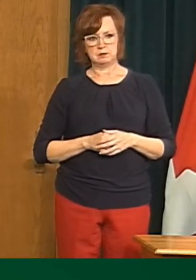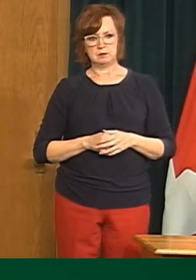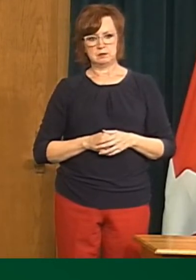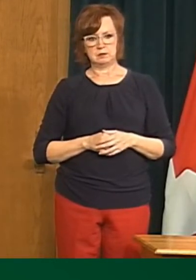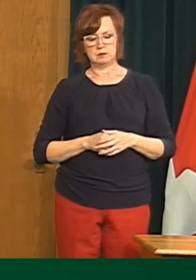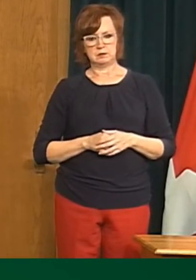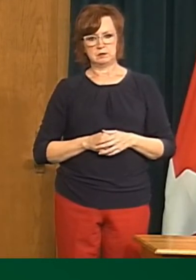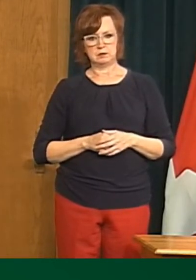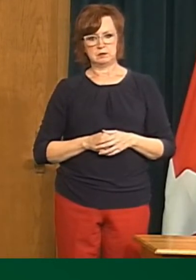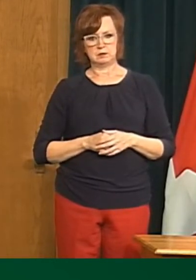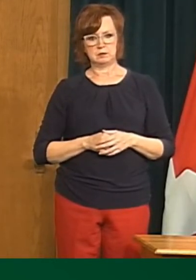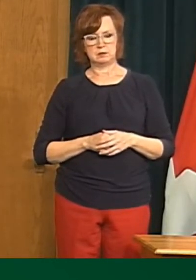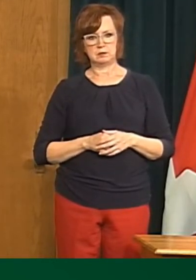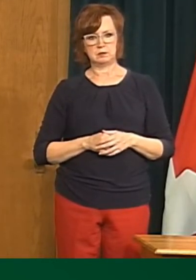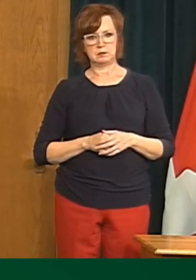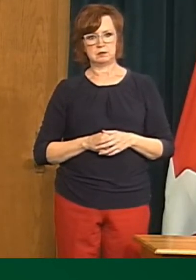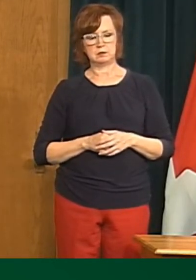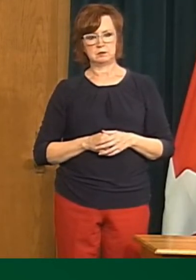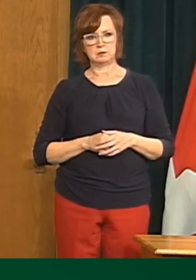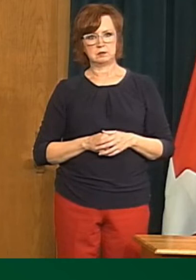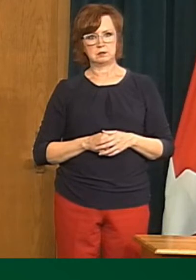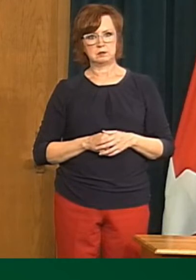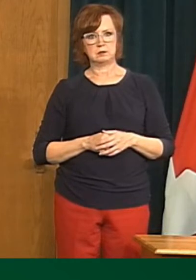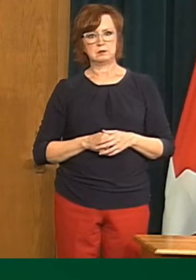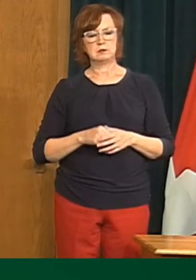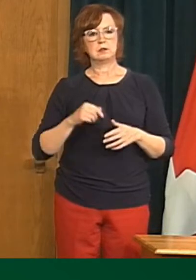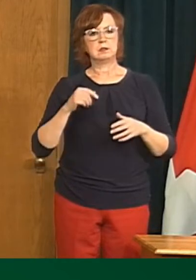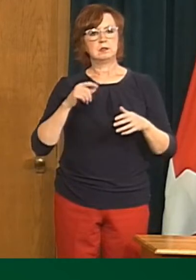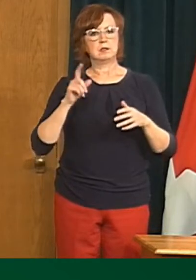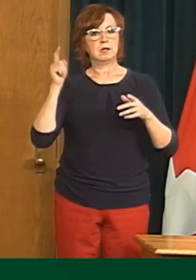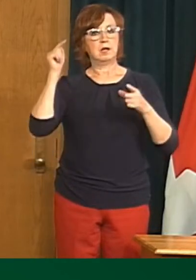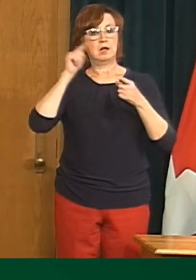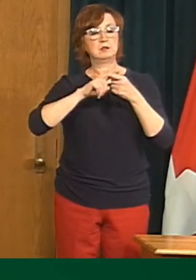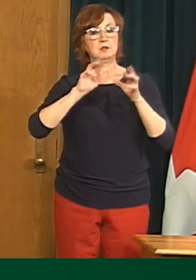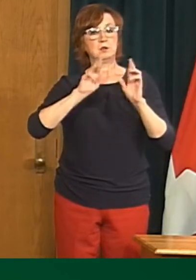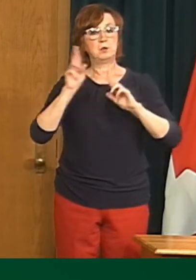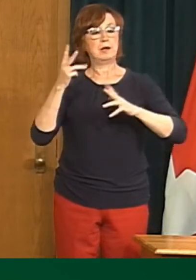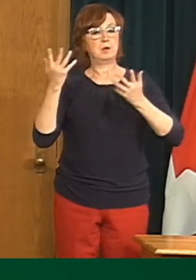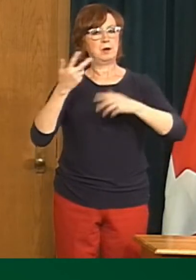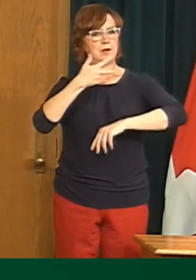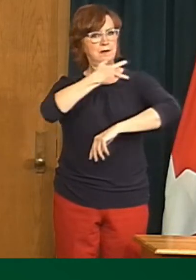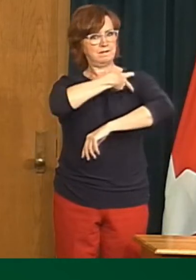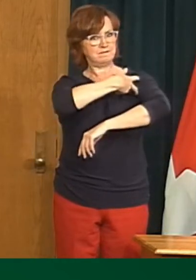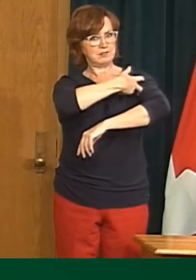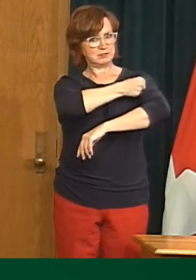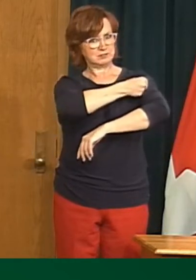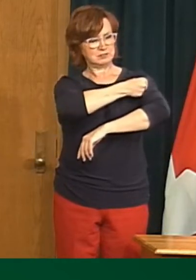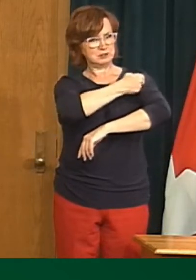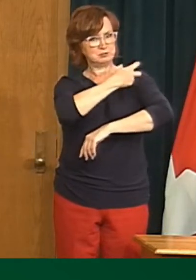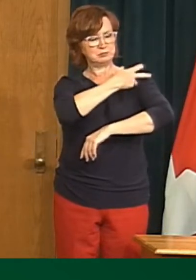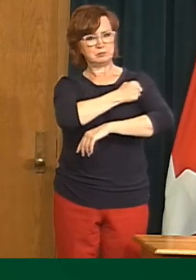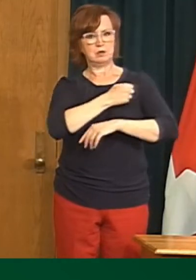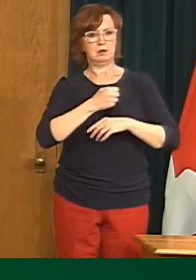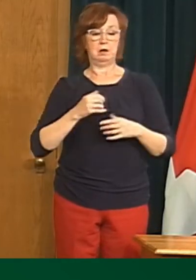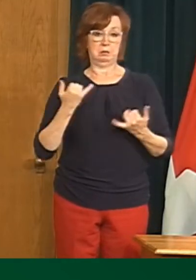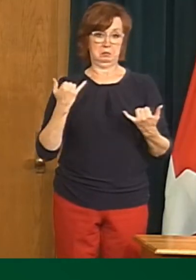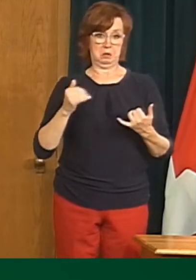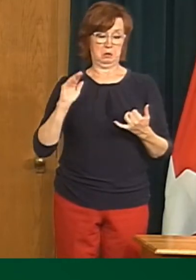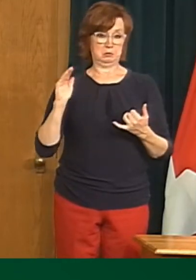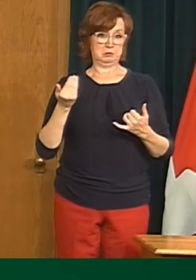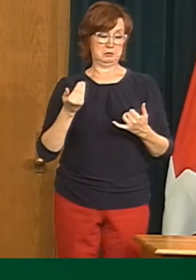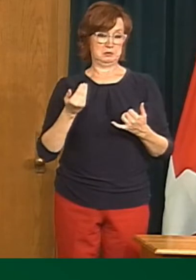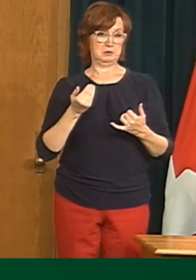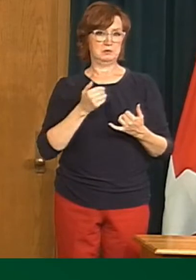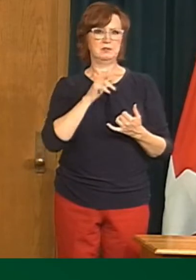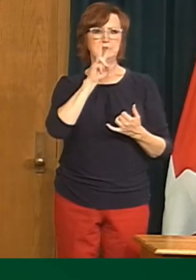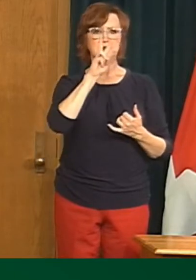ultimately have access to a vaccine. And it looks like we may have a very local entity in